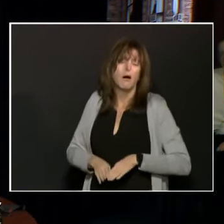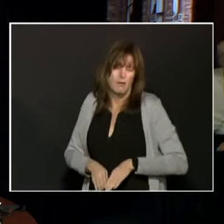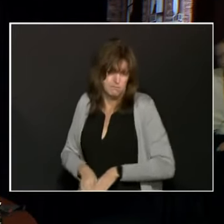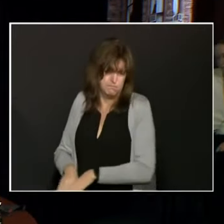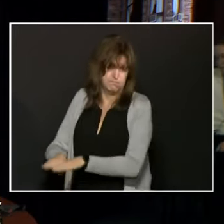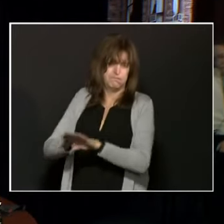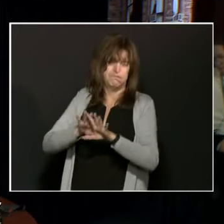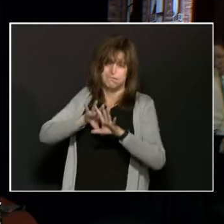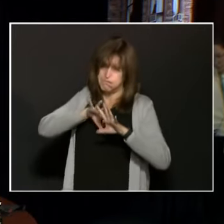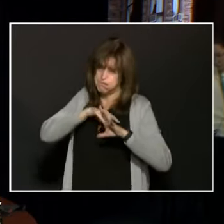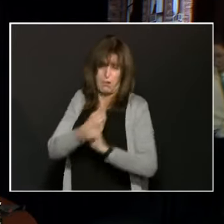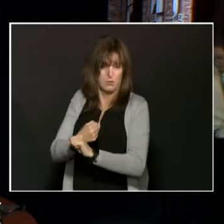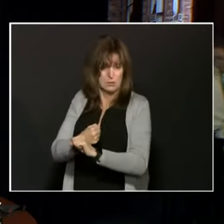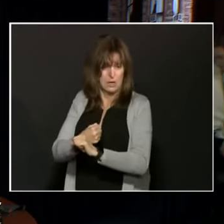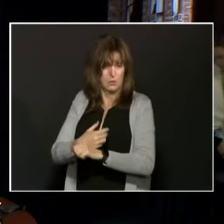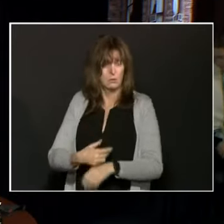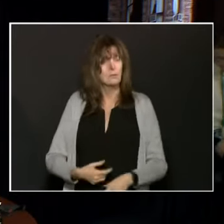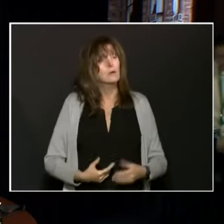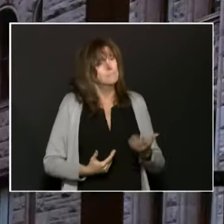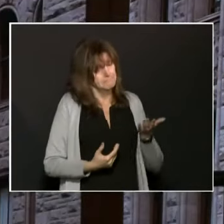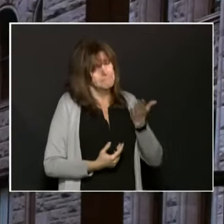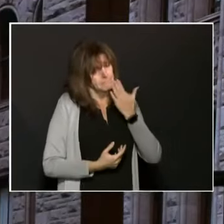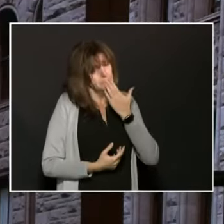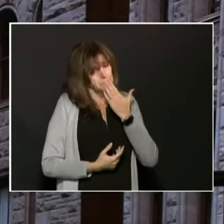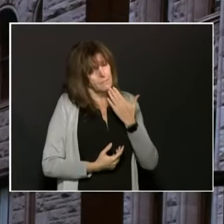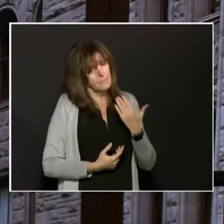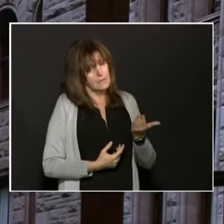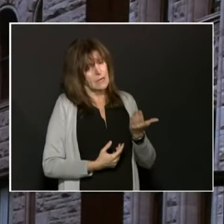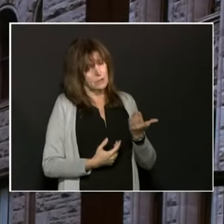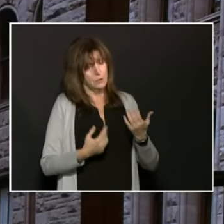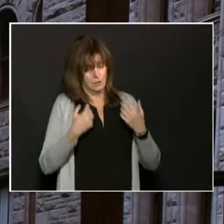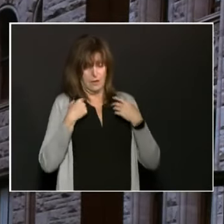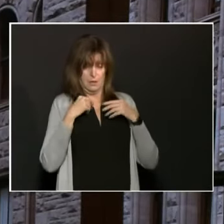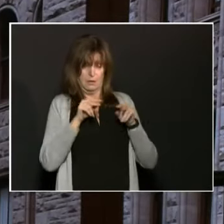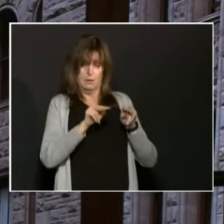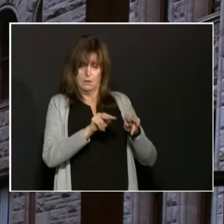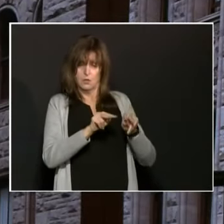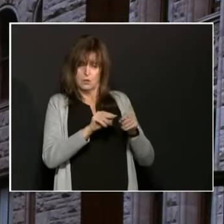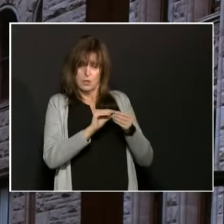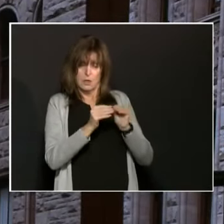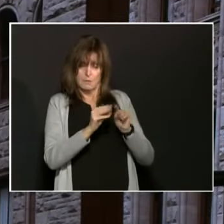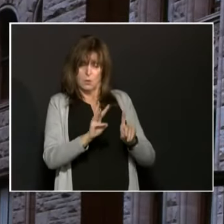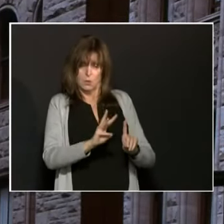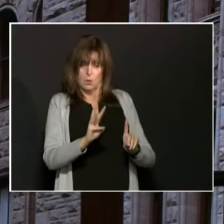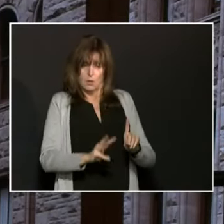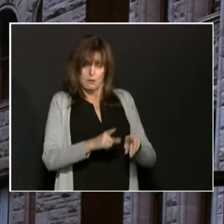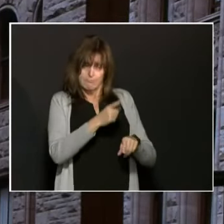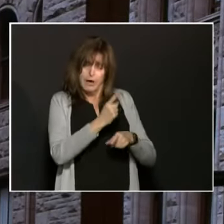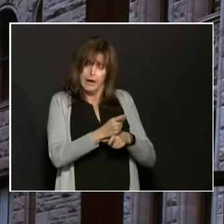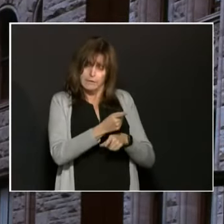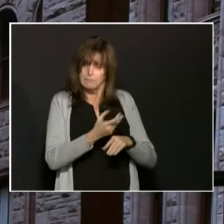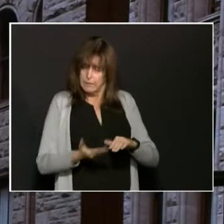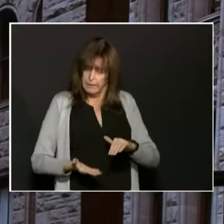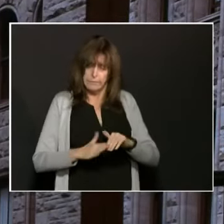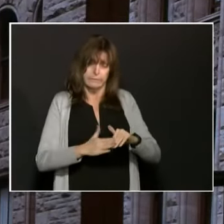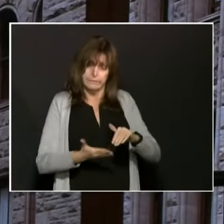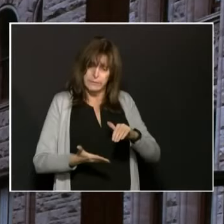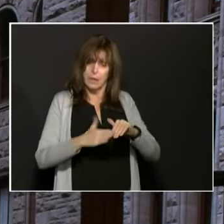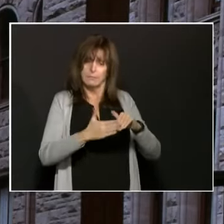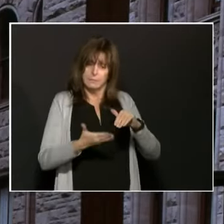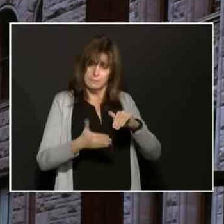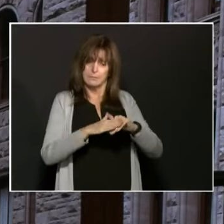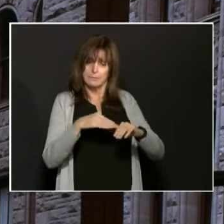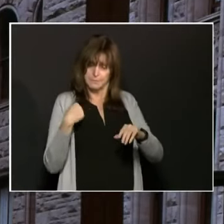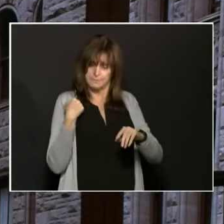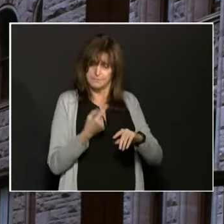Well, yeah, thank you for the question. We've been watching the numbers there, and they have been going up quite assertively over the last couple of weeks. We